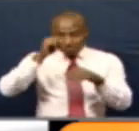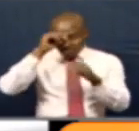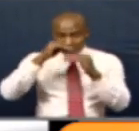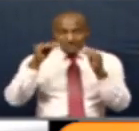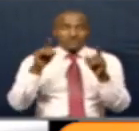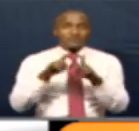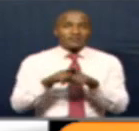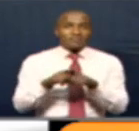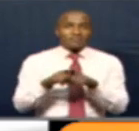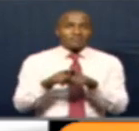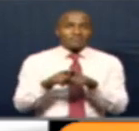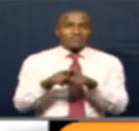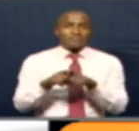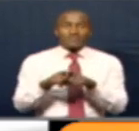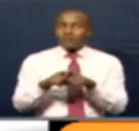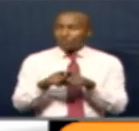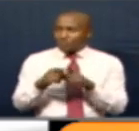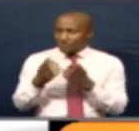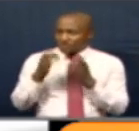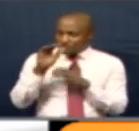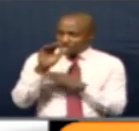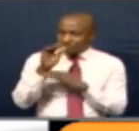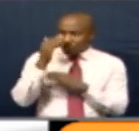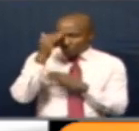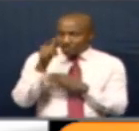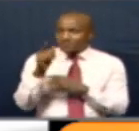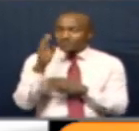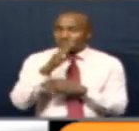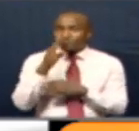you can ask, why is it that this waste